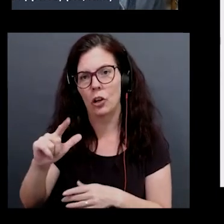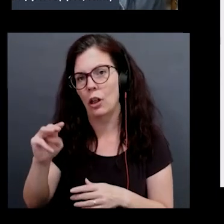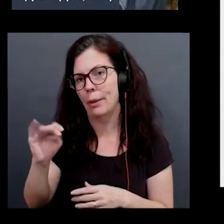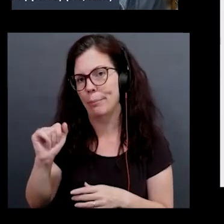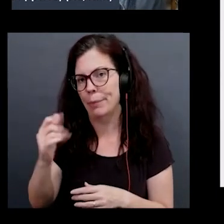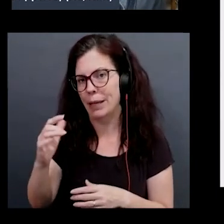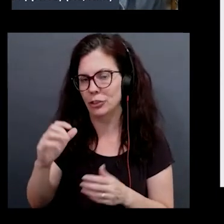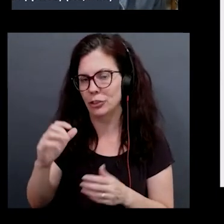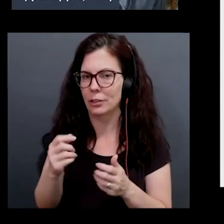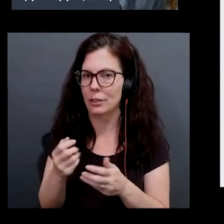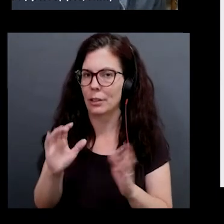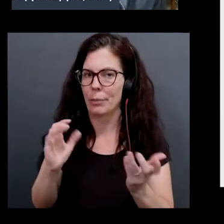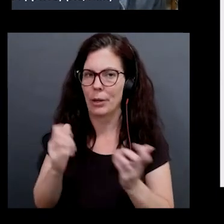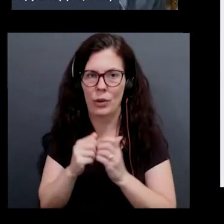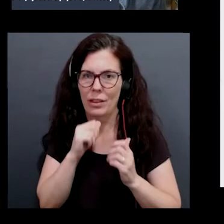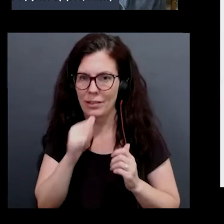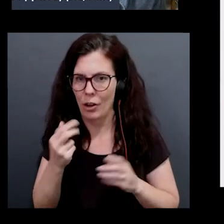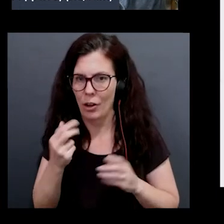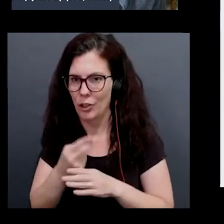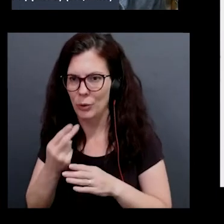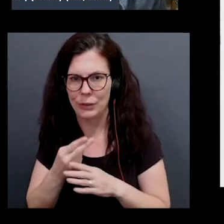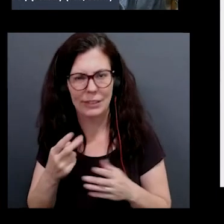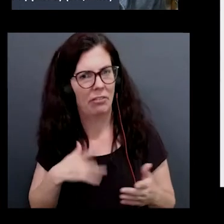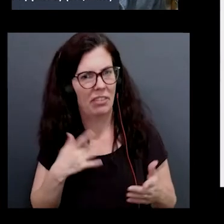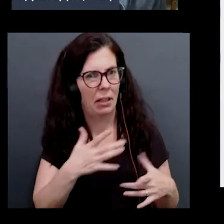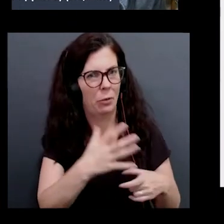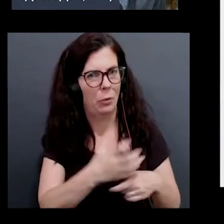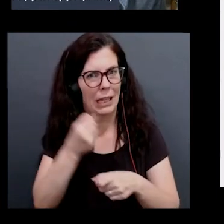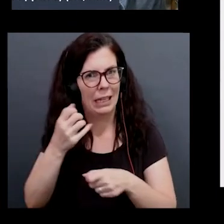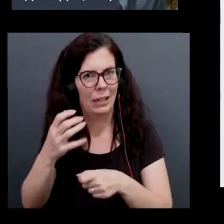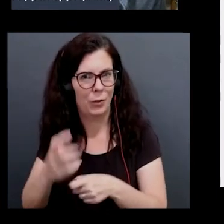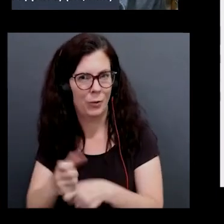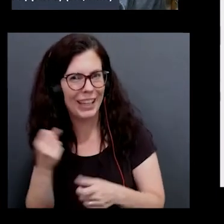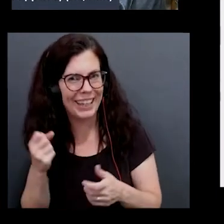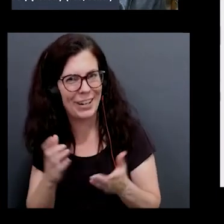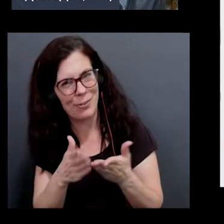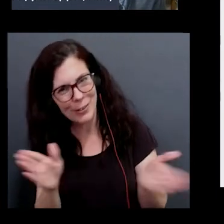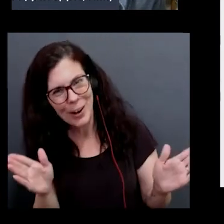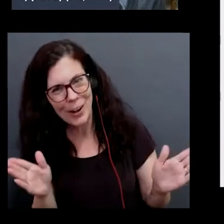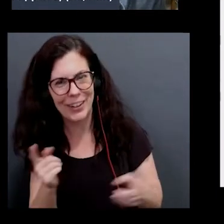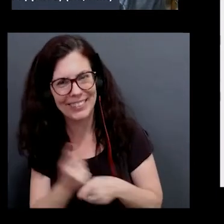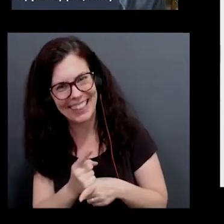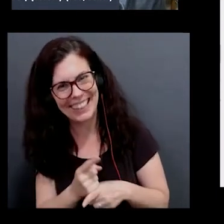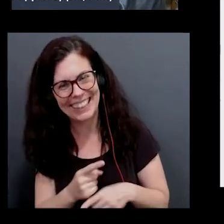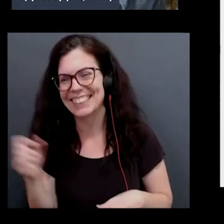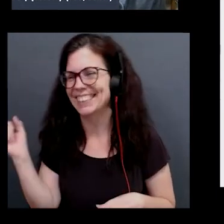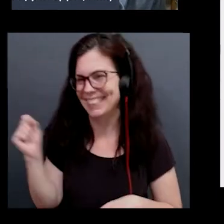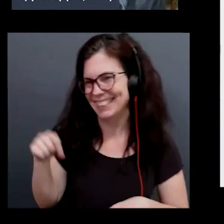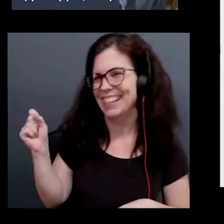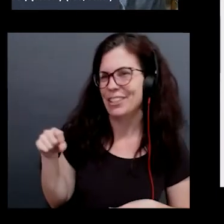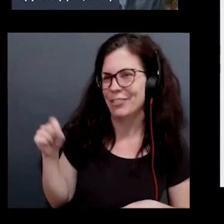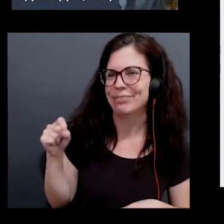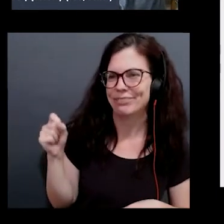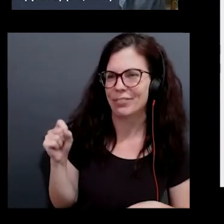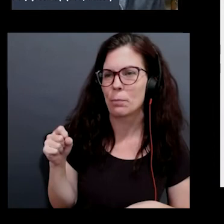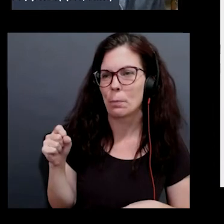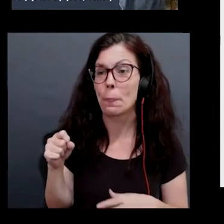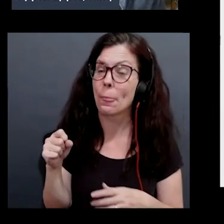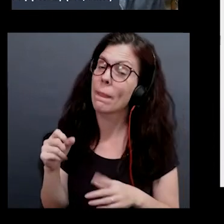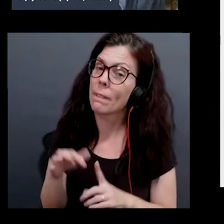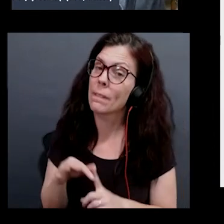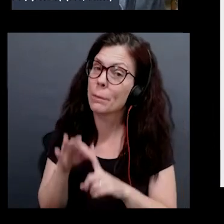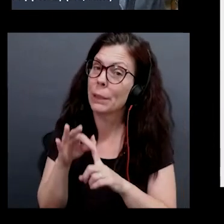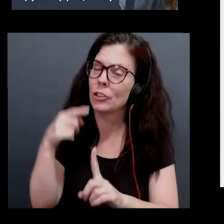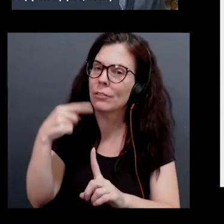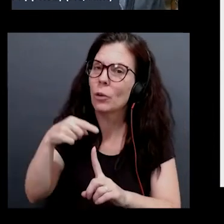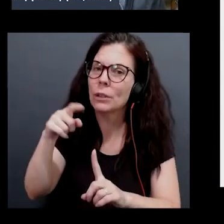kind of like a win-win, like overall, Yeah. right? Yeah. Especially in terms of what it takes to